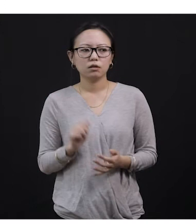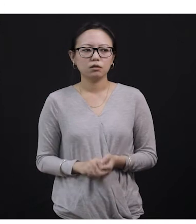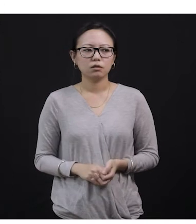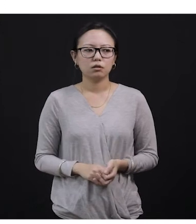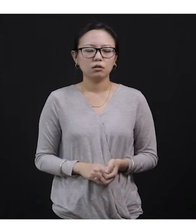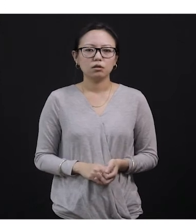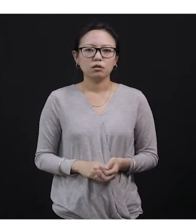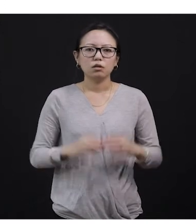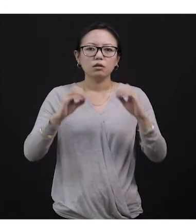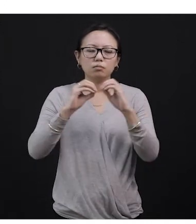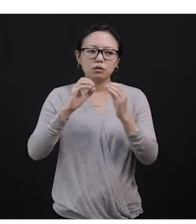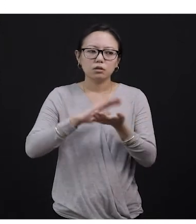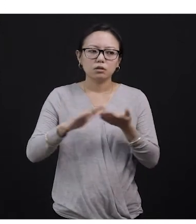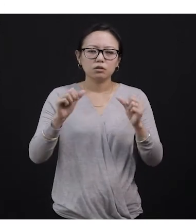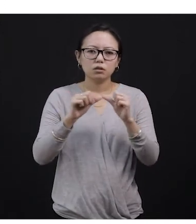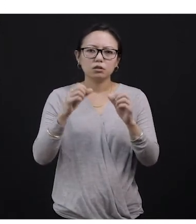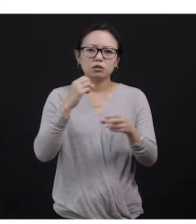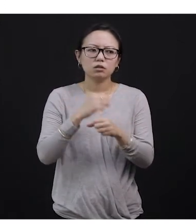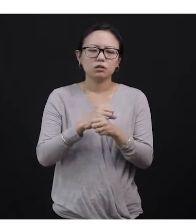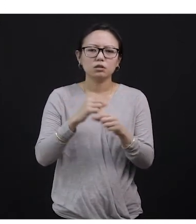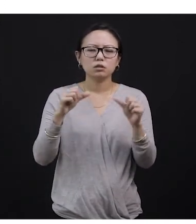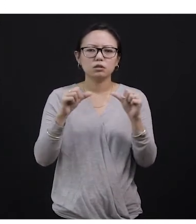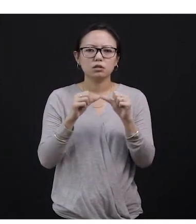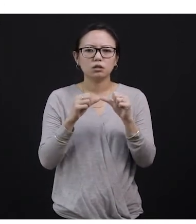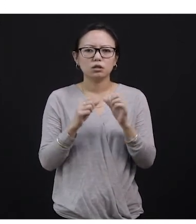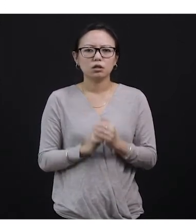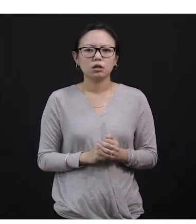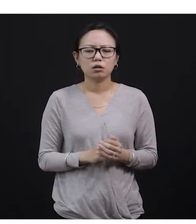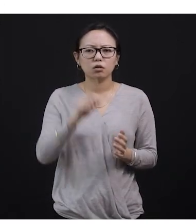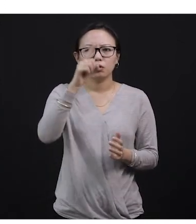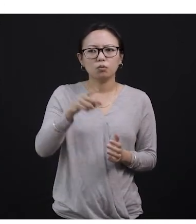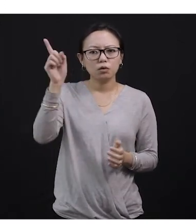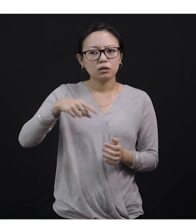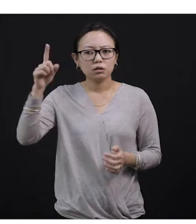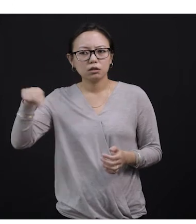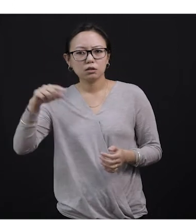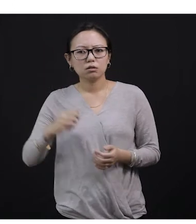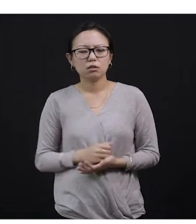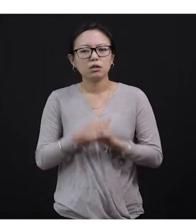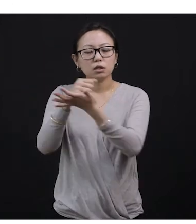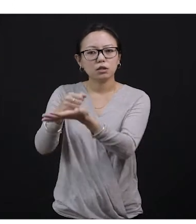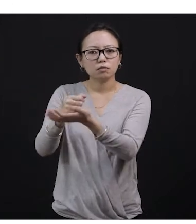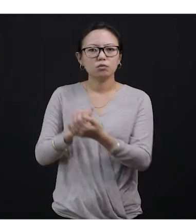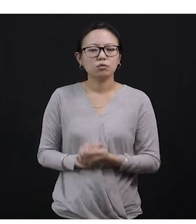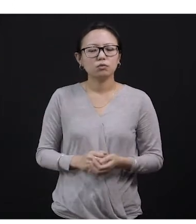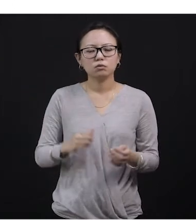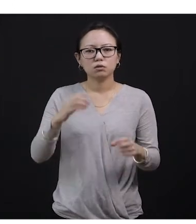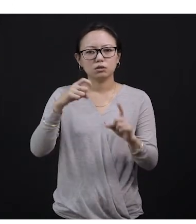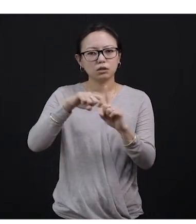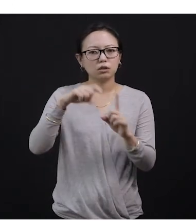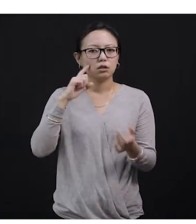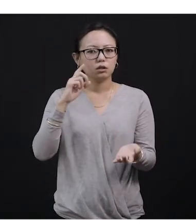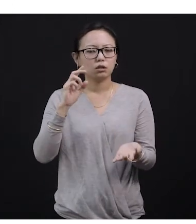1/6 of their share to the king. Now what does the king do with this bhaga? Bhaga means half of the share